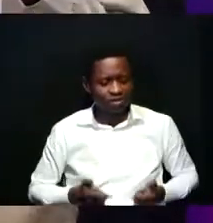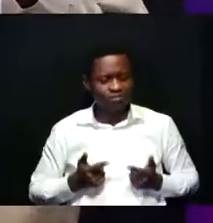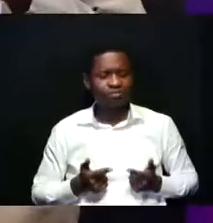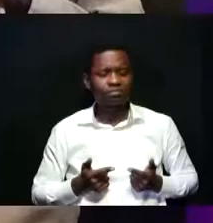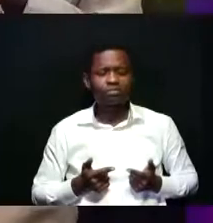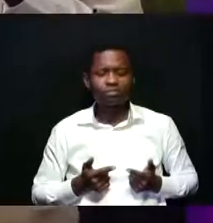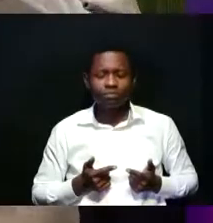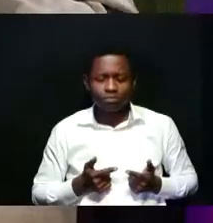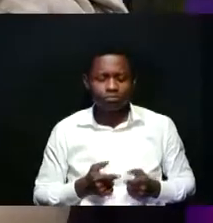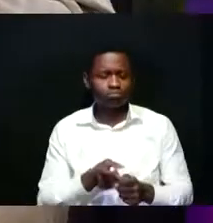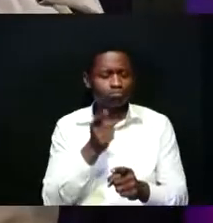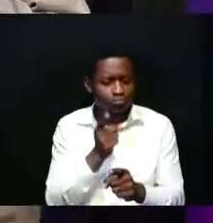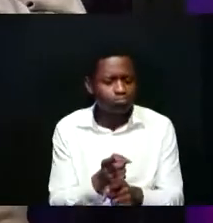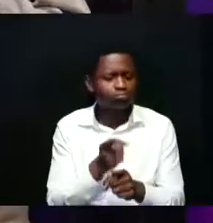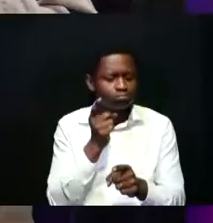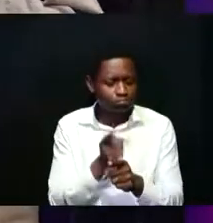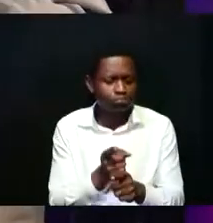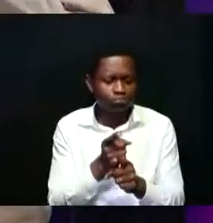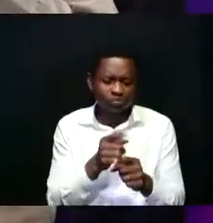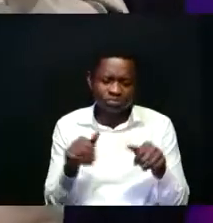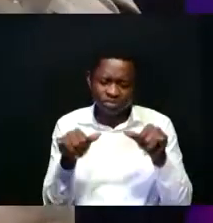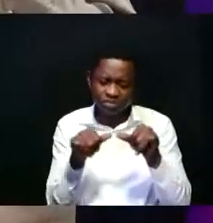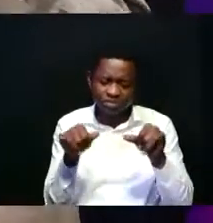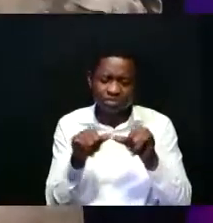lives consistent with the word of God.